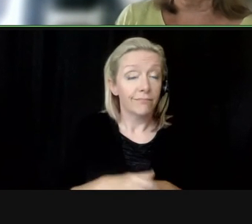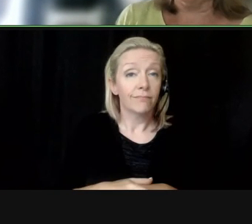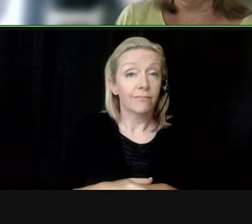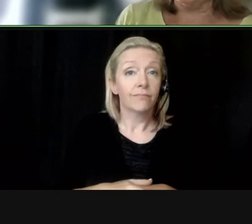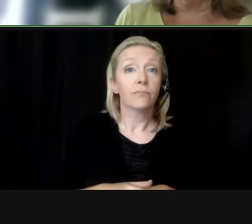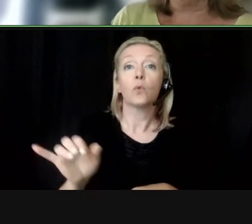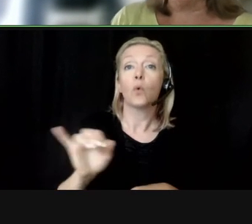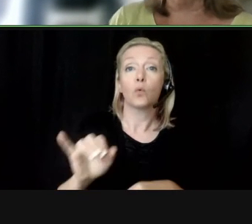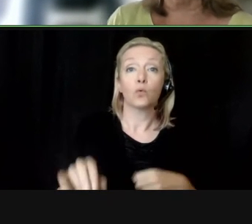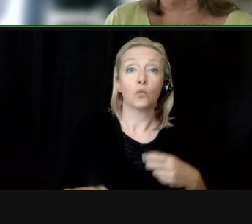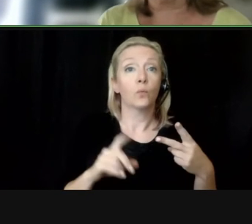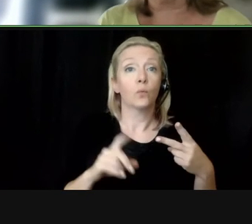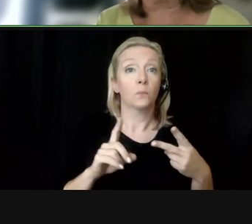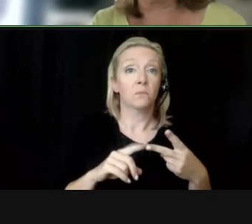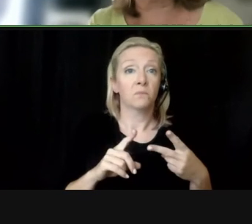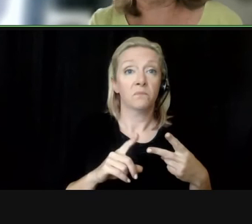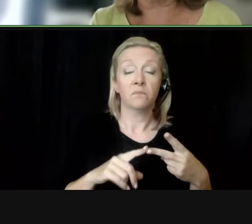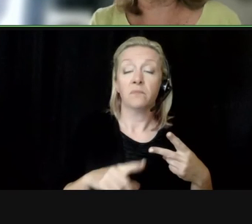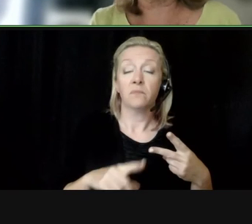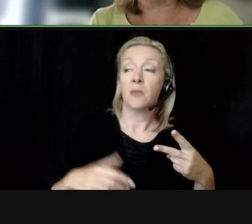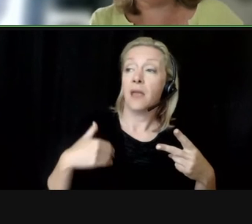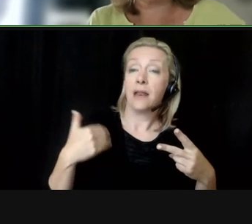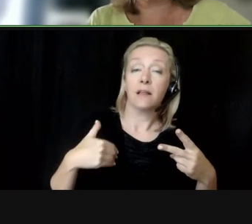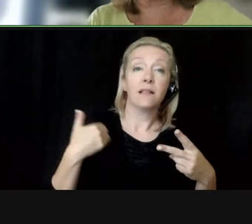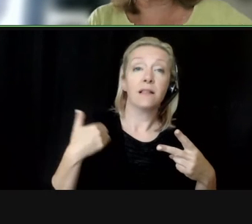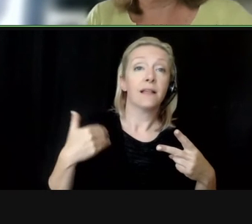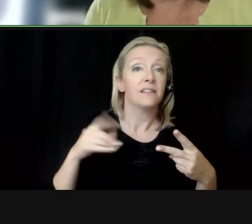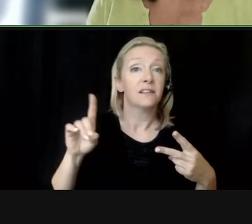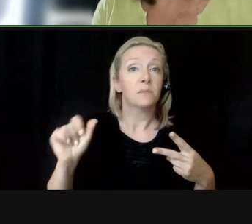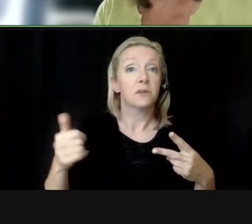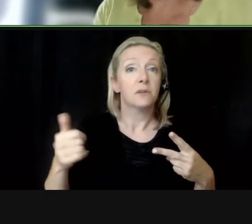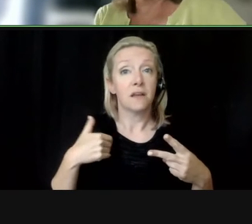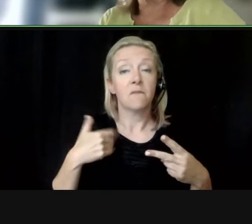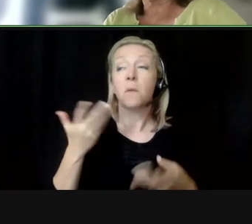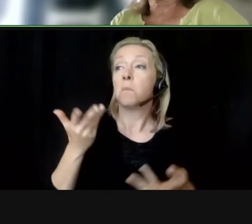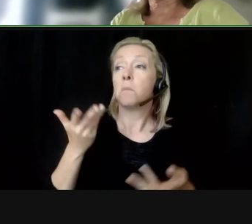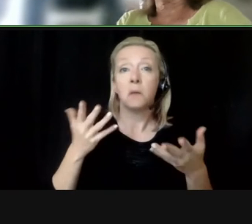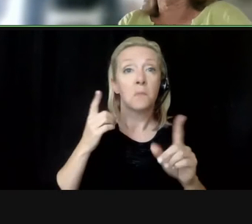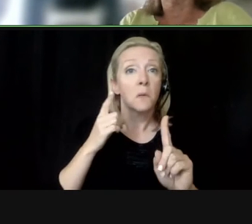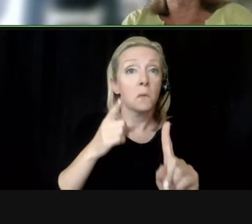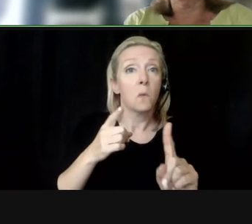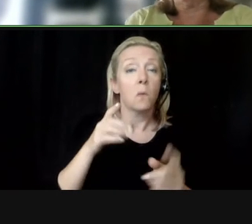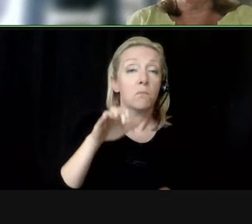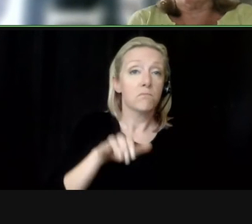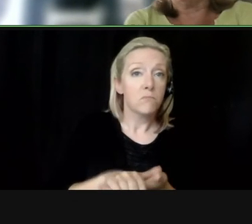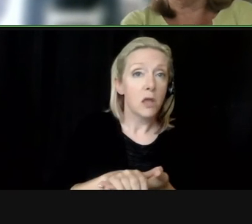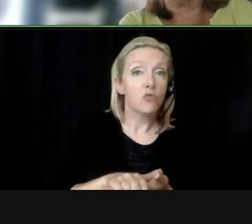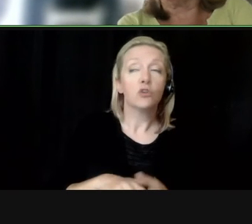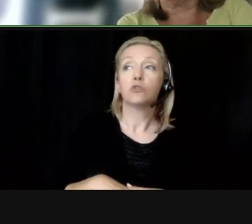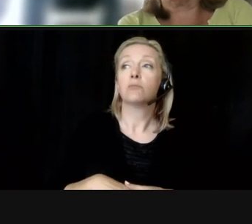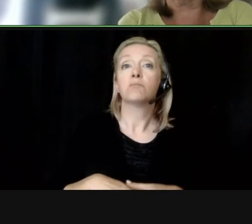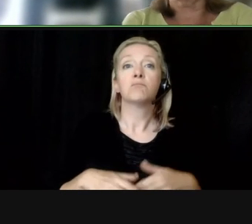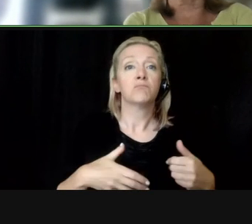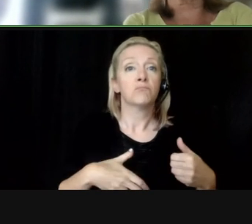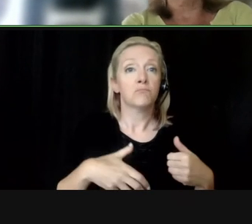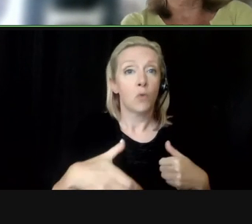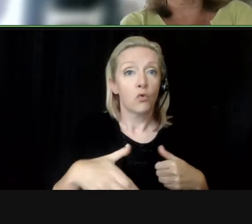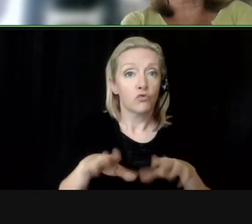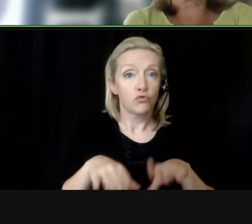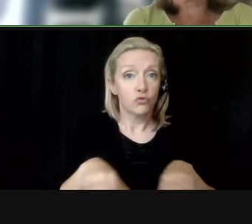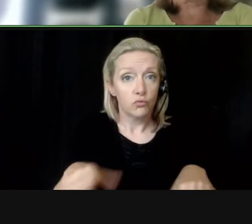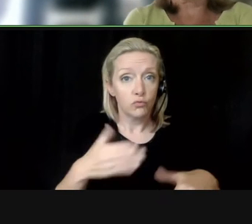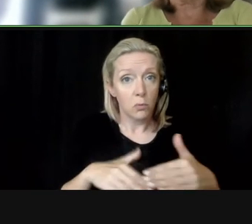with disabilities might express a desire for marriage, children, and having normal adult sex